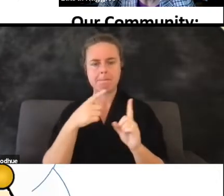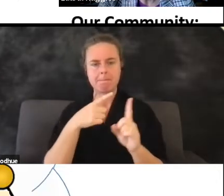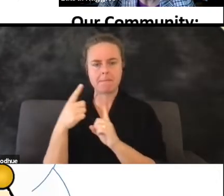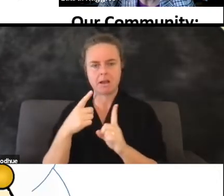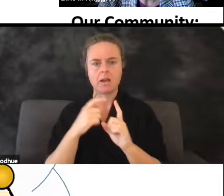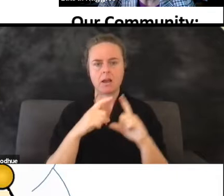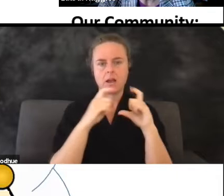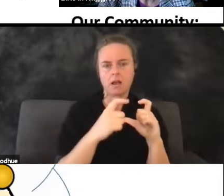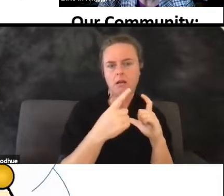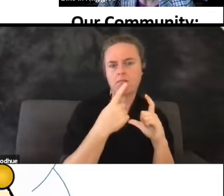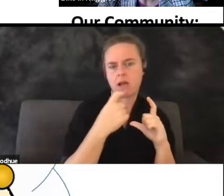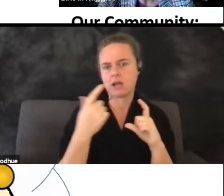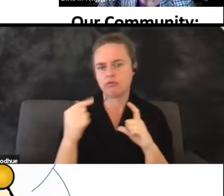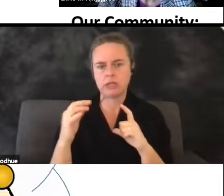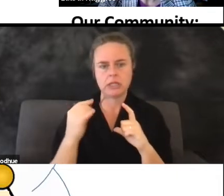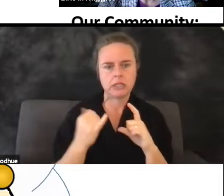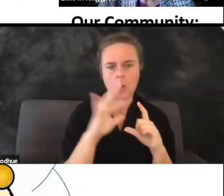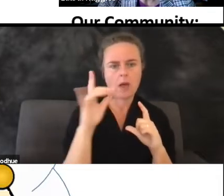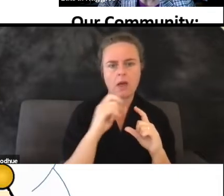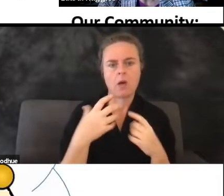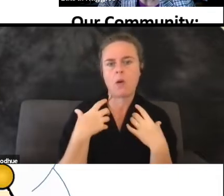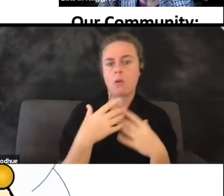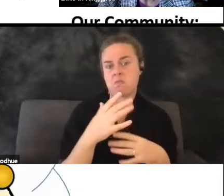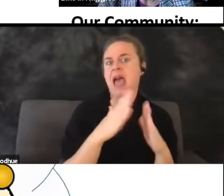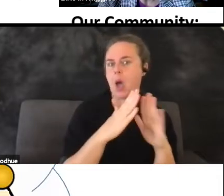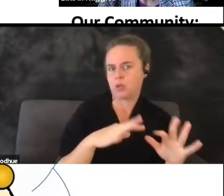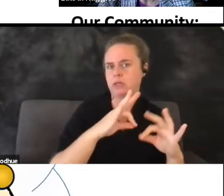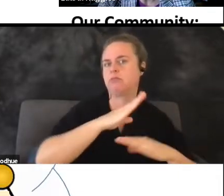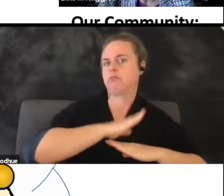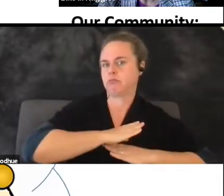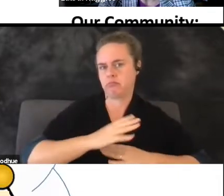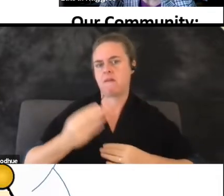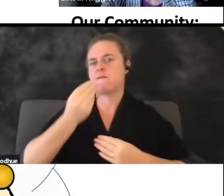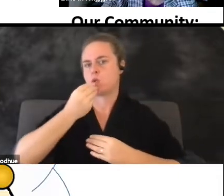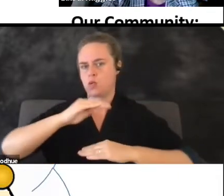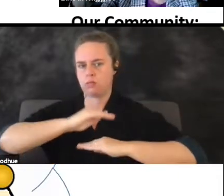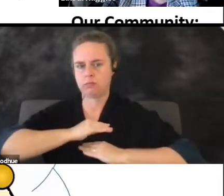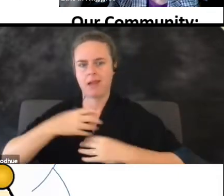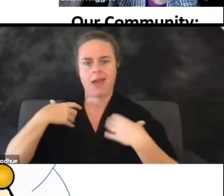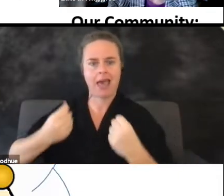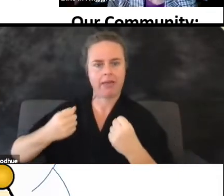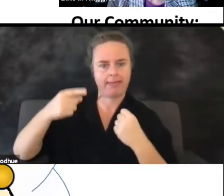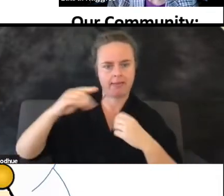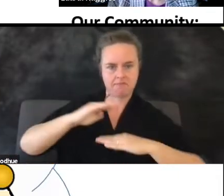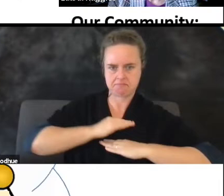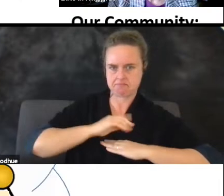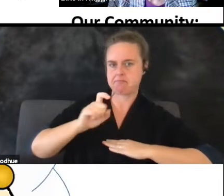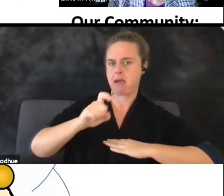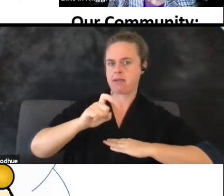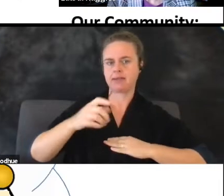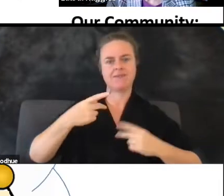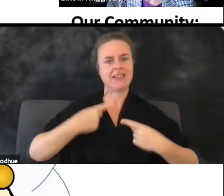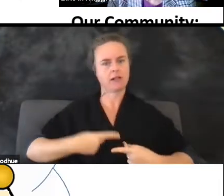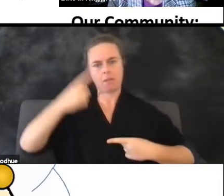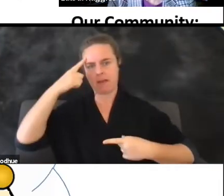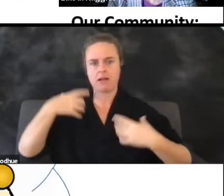physically healthy, and financially healthy. And so we have created work groups, CANs, we call them, in each one of